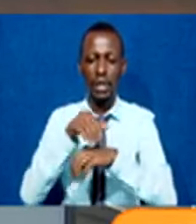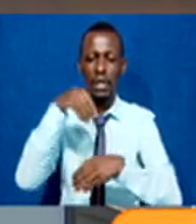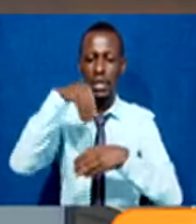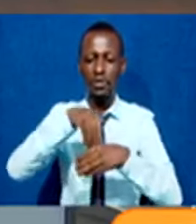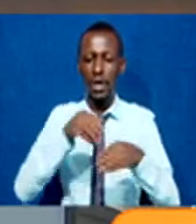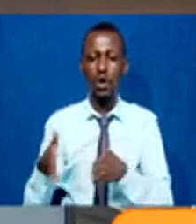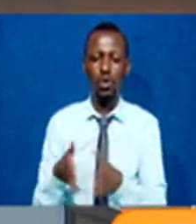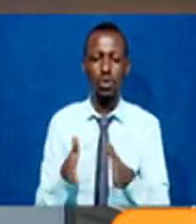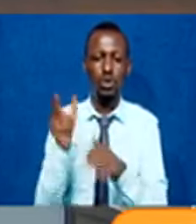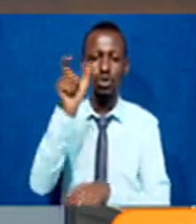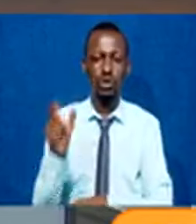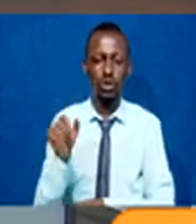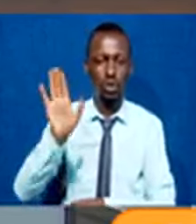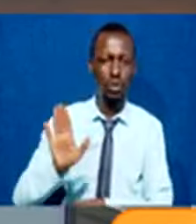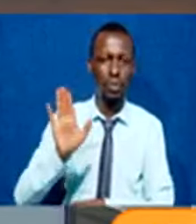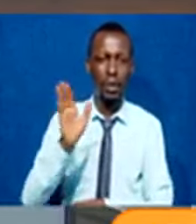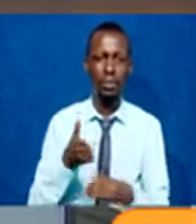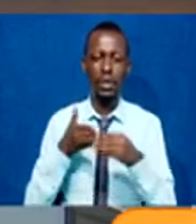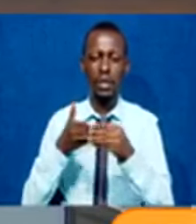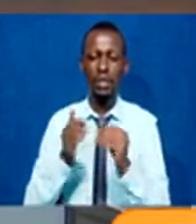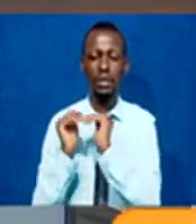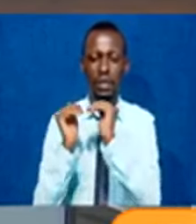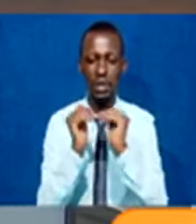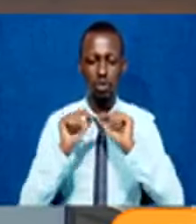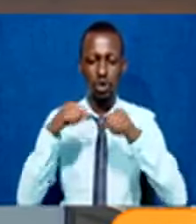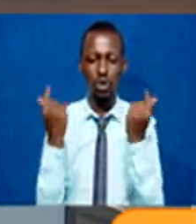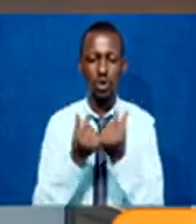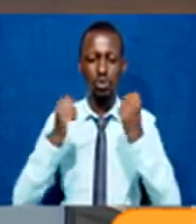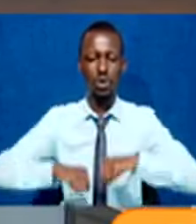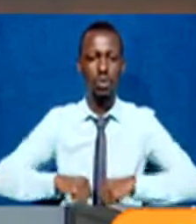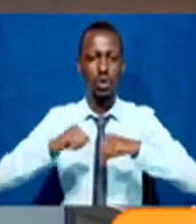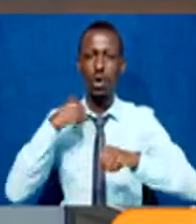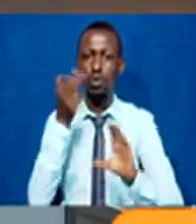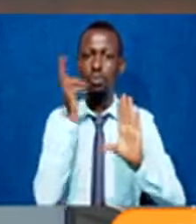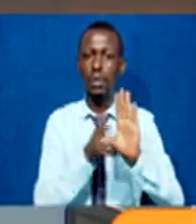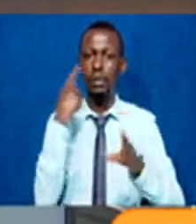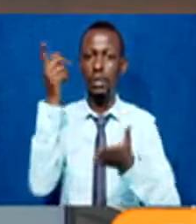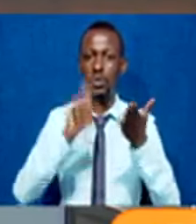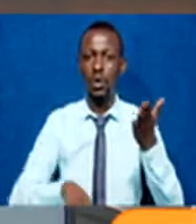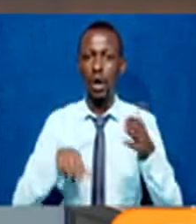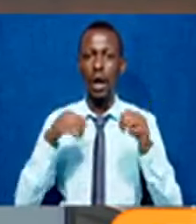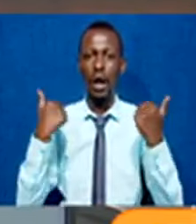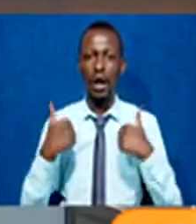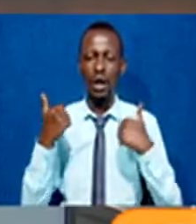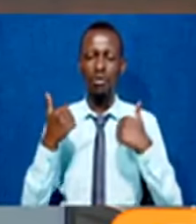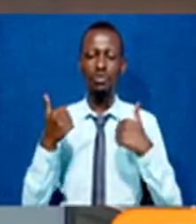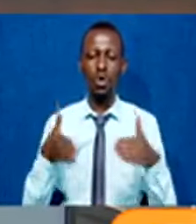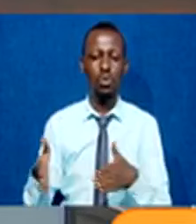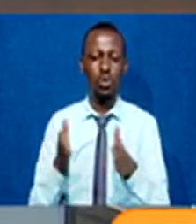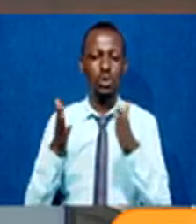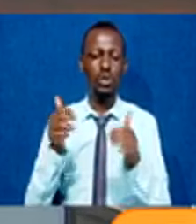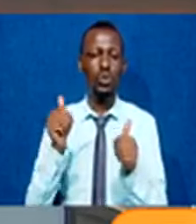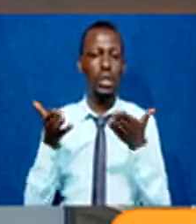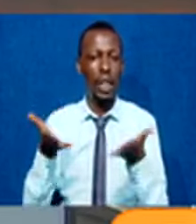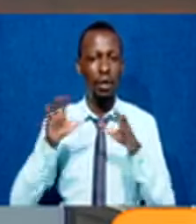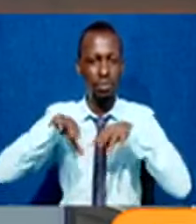opportunities in the region. Led by Equity Group CEO Dr. James Mwangi, the participants have been urged to take a chance on the country's untapped